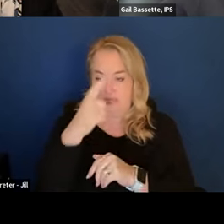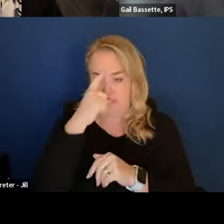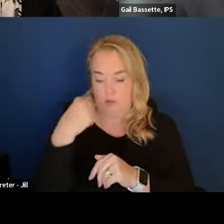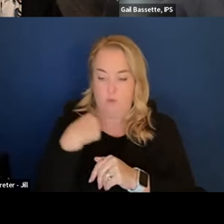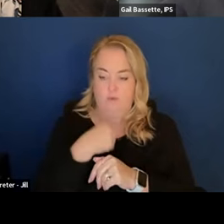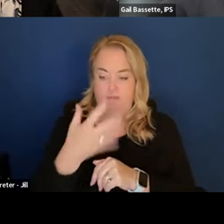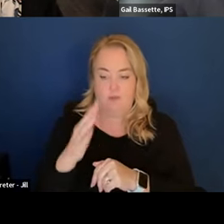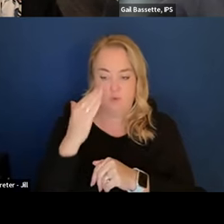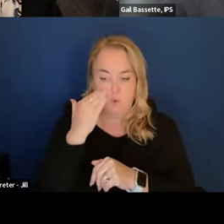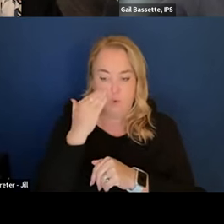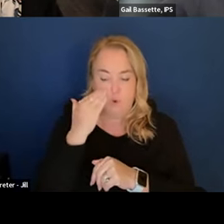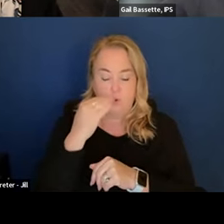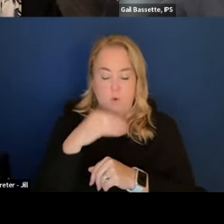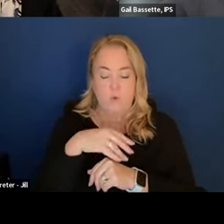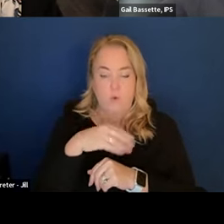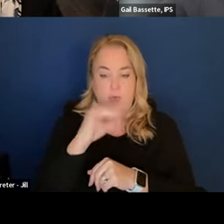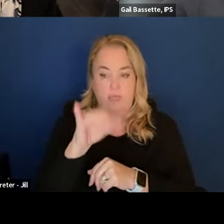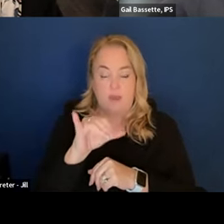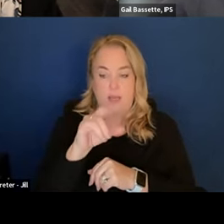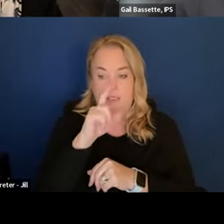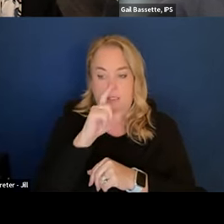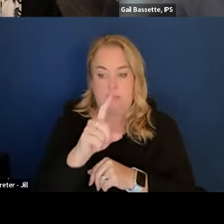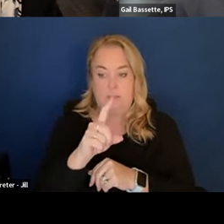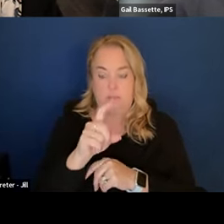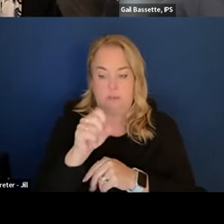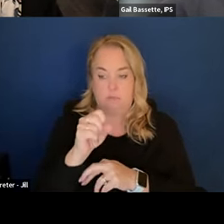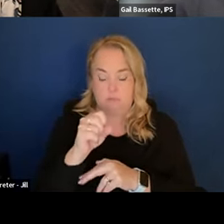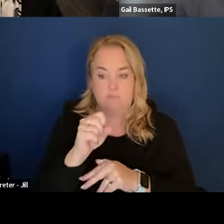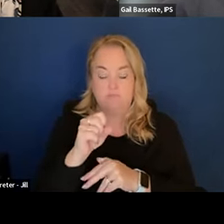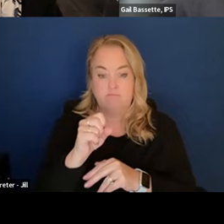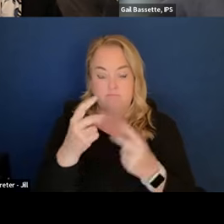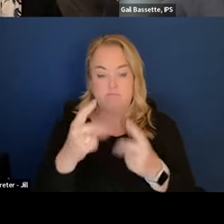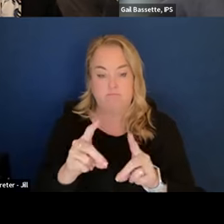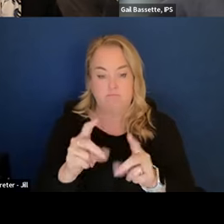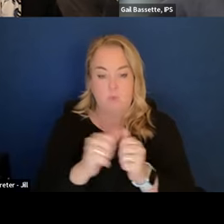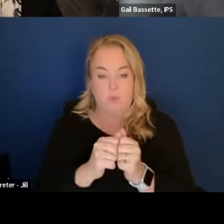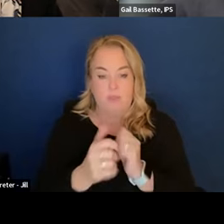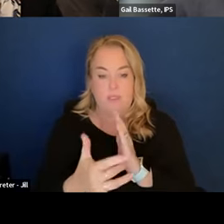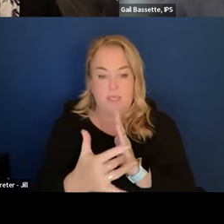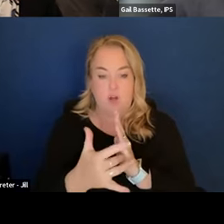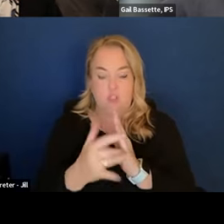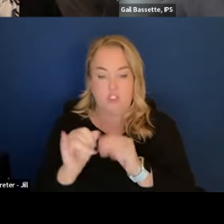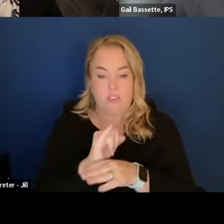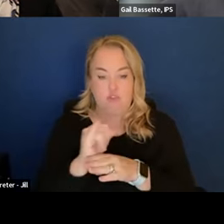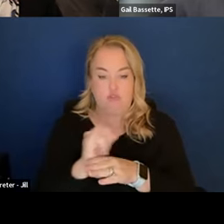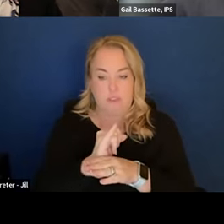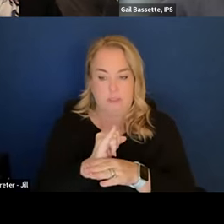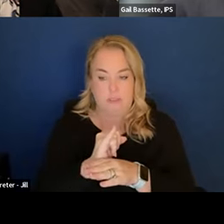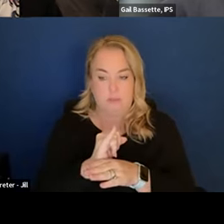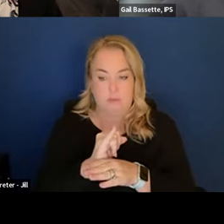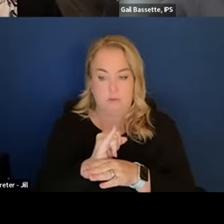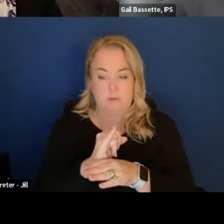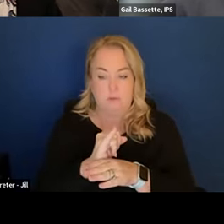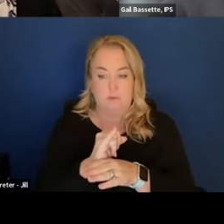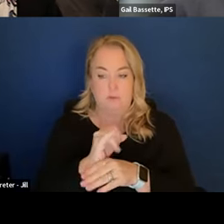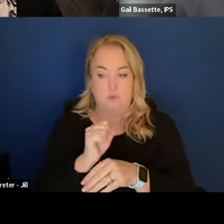that that topic is especially acute in the technology industry and early stage technology